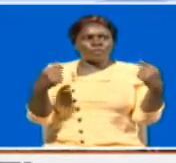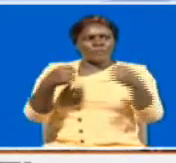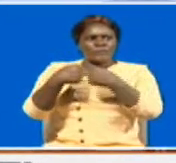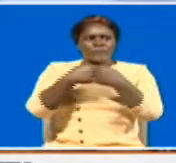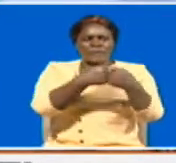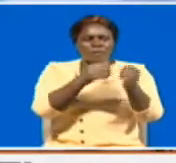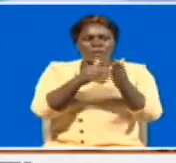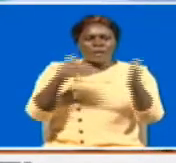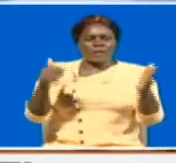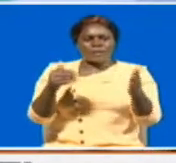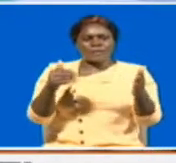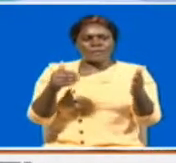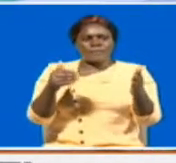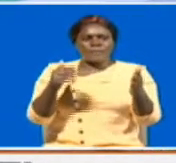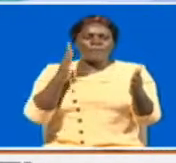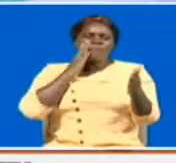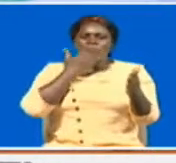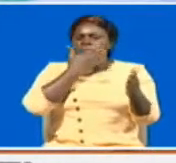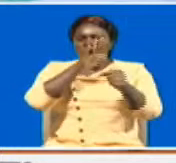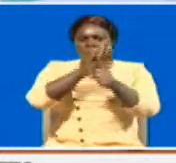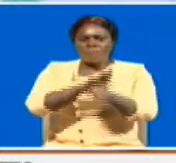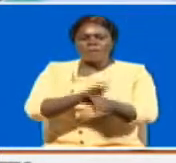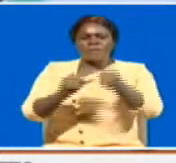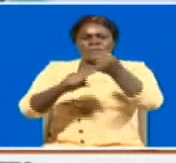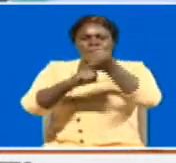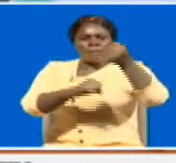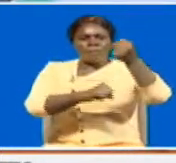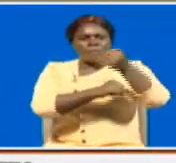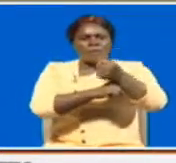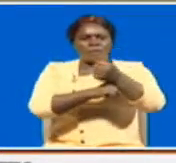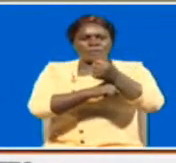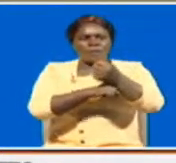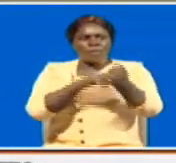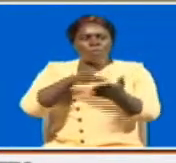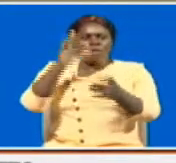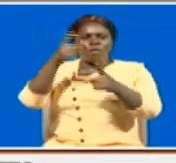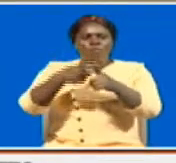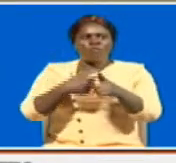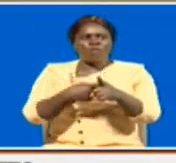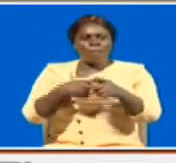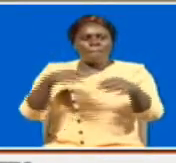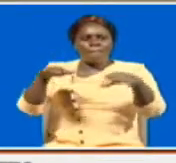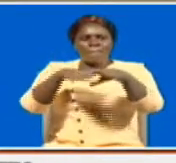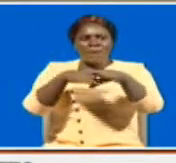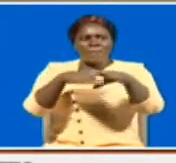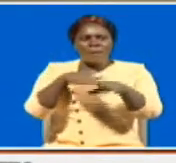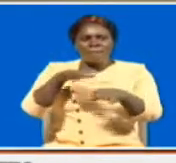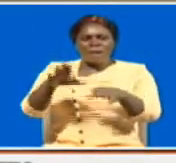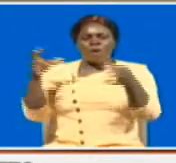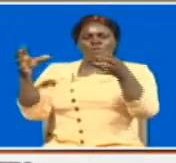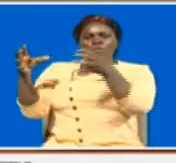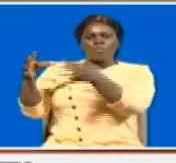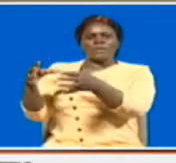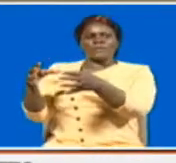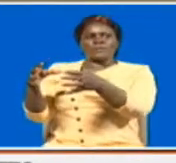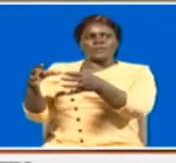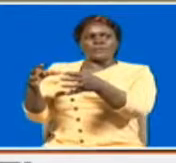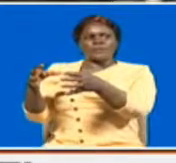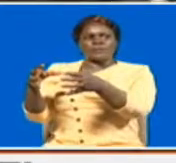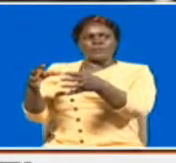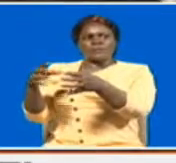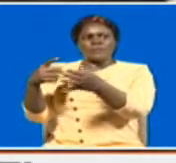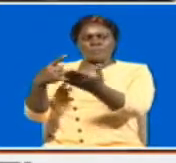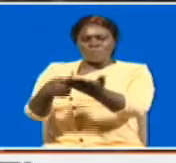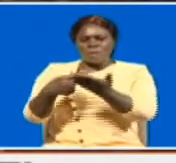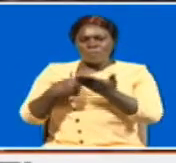struggle against the apartheid regime. His supporters, who were mostly drawn from members of his Zulu community, would later